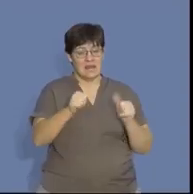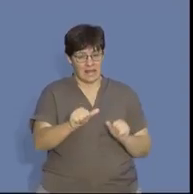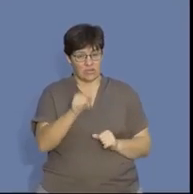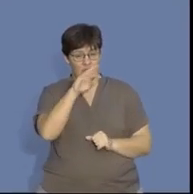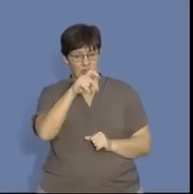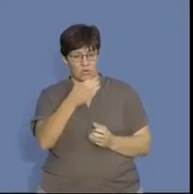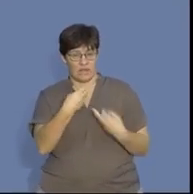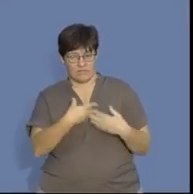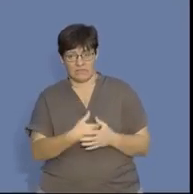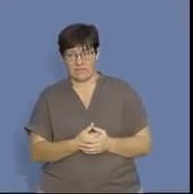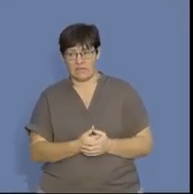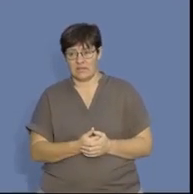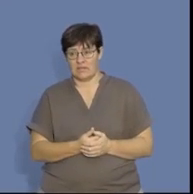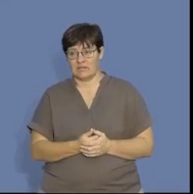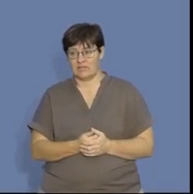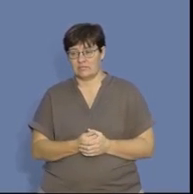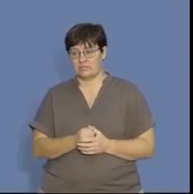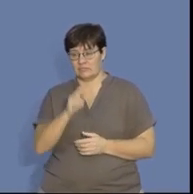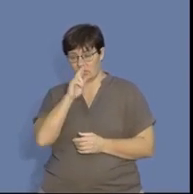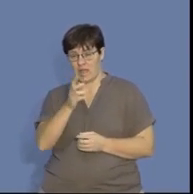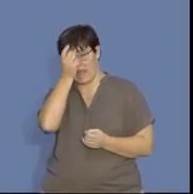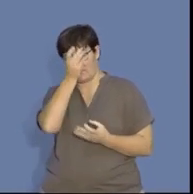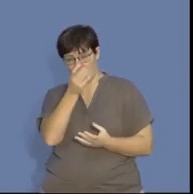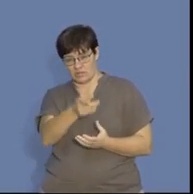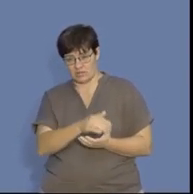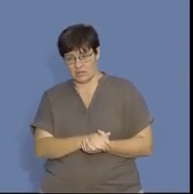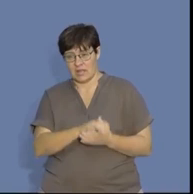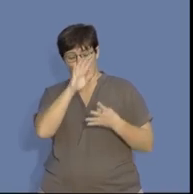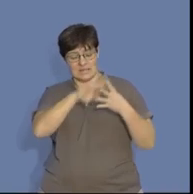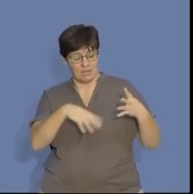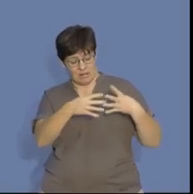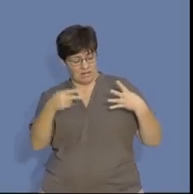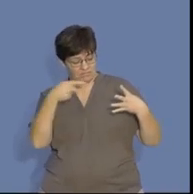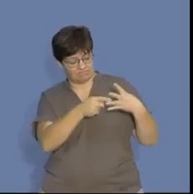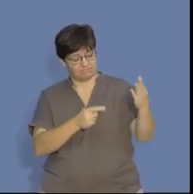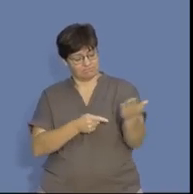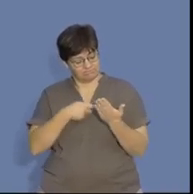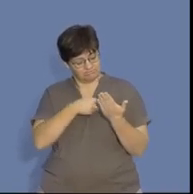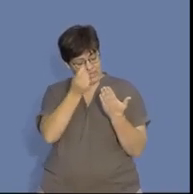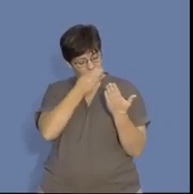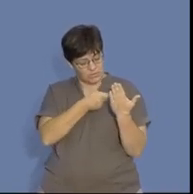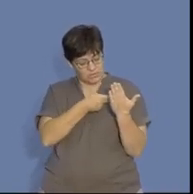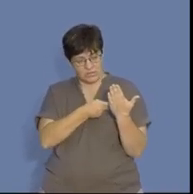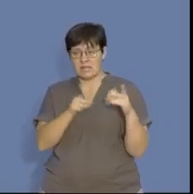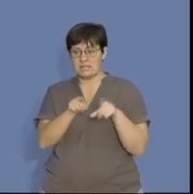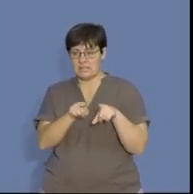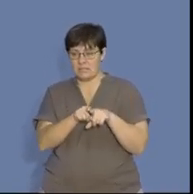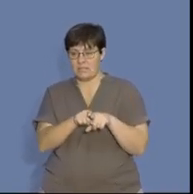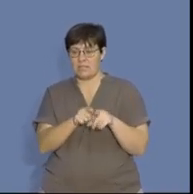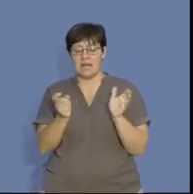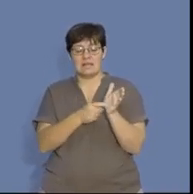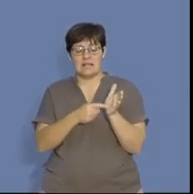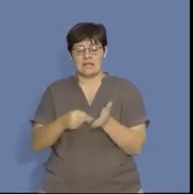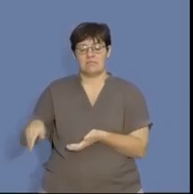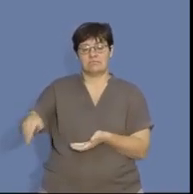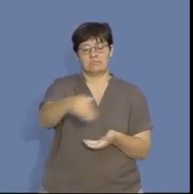that's given to us. So if we look at the information, the table one more time, we are also given the